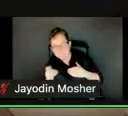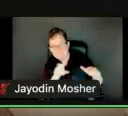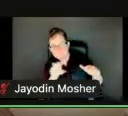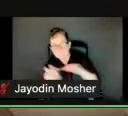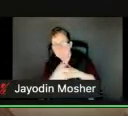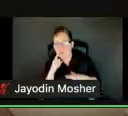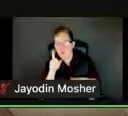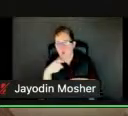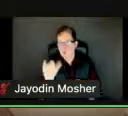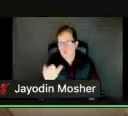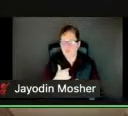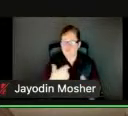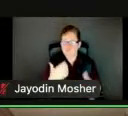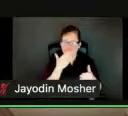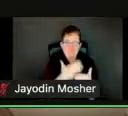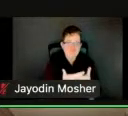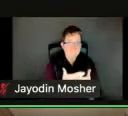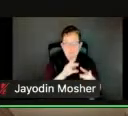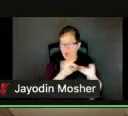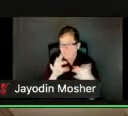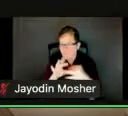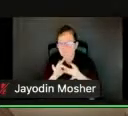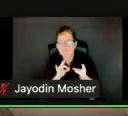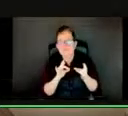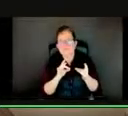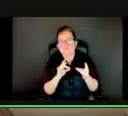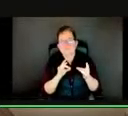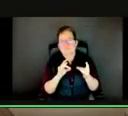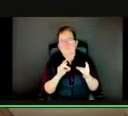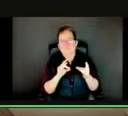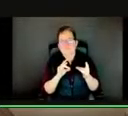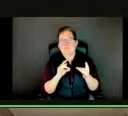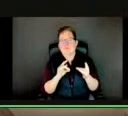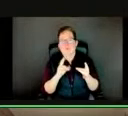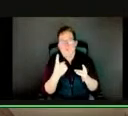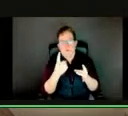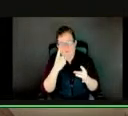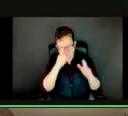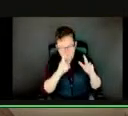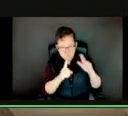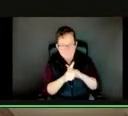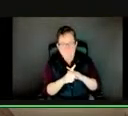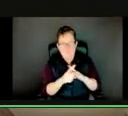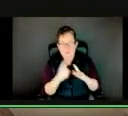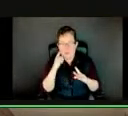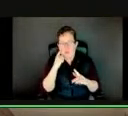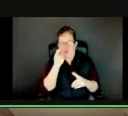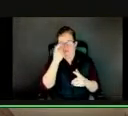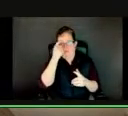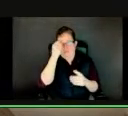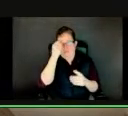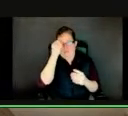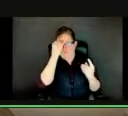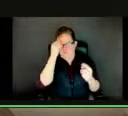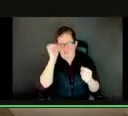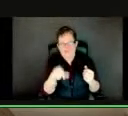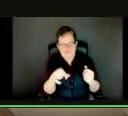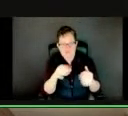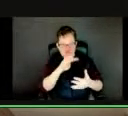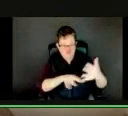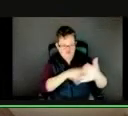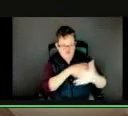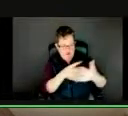comments already made, which I won't repeat. One of the things that strikes me about this chart is at the very